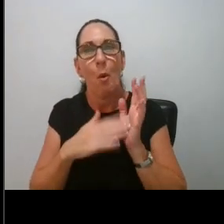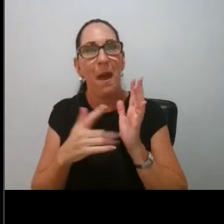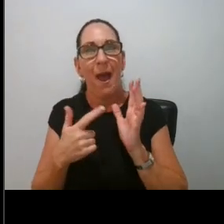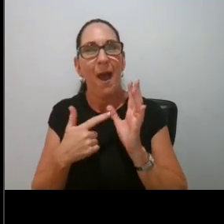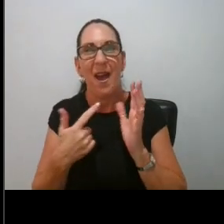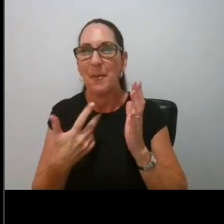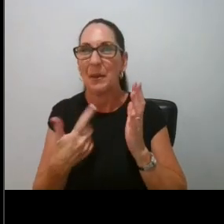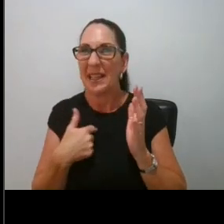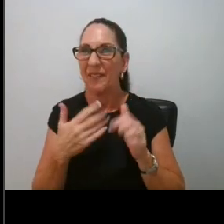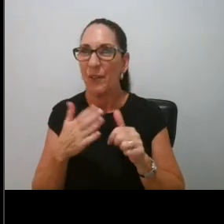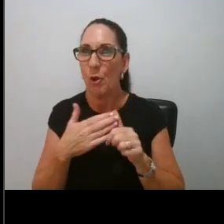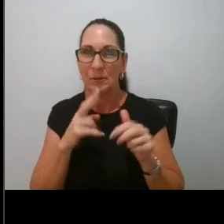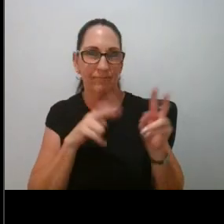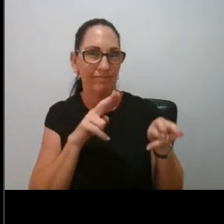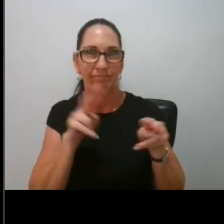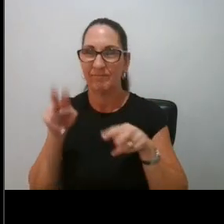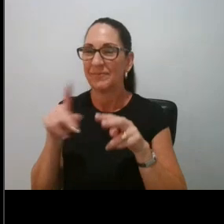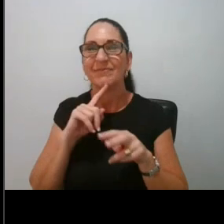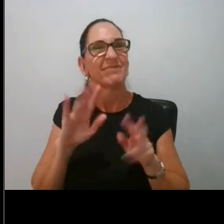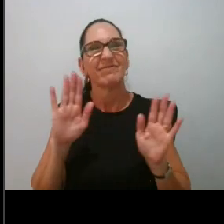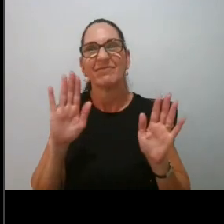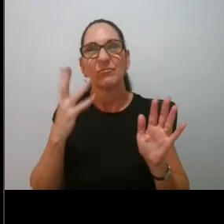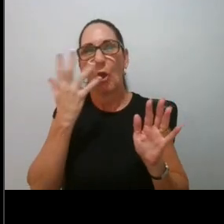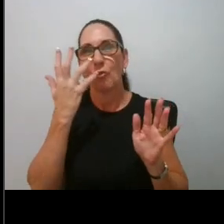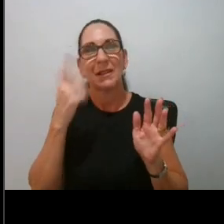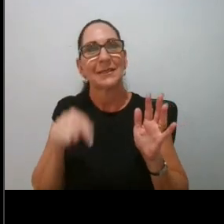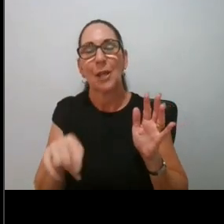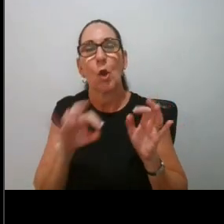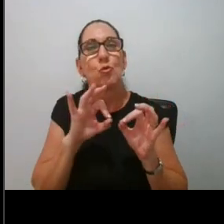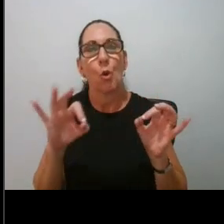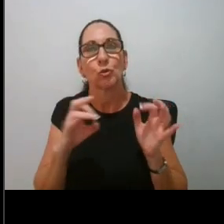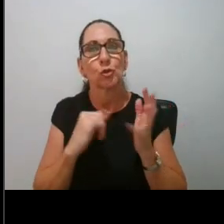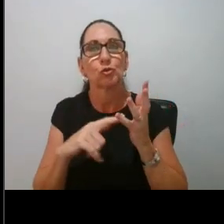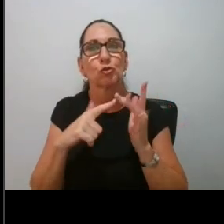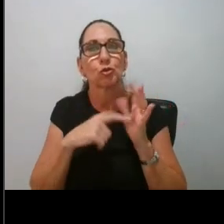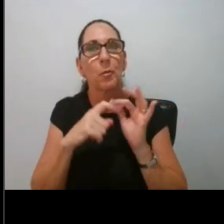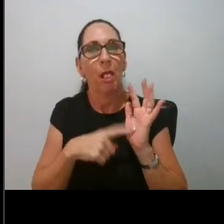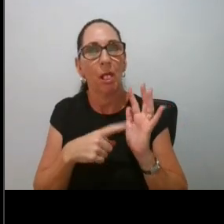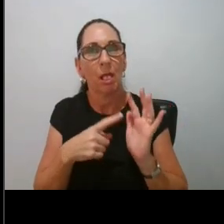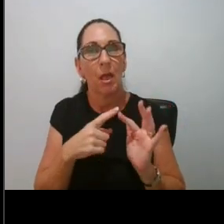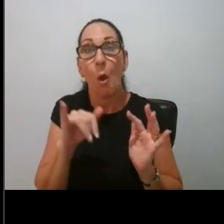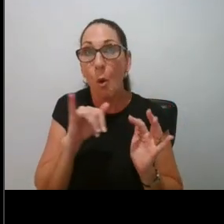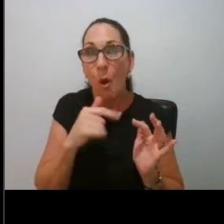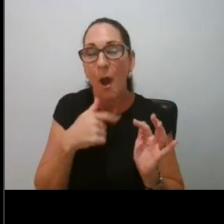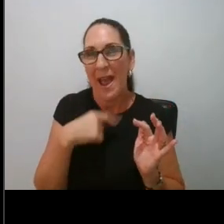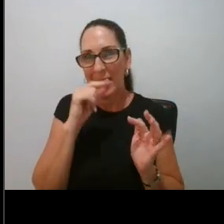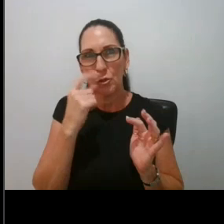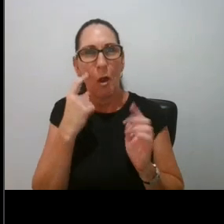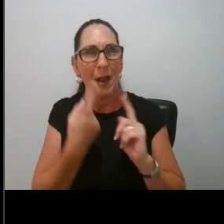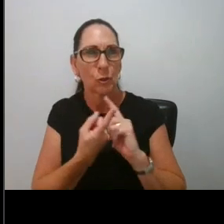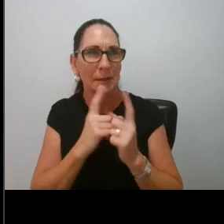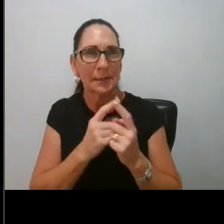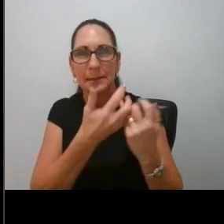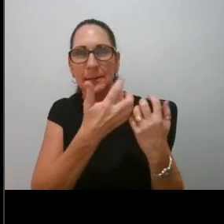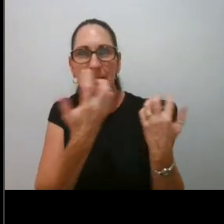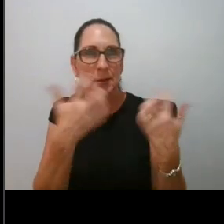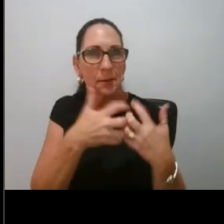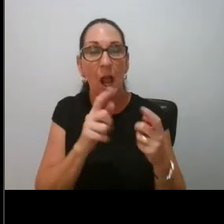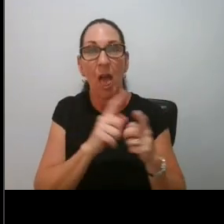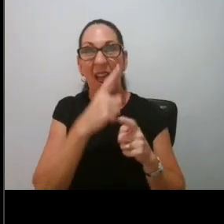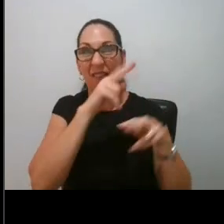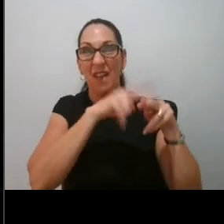either say it's unsuitable or how can we adapt the process. So in a recent case, a father had assaulted his